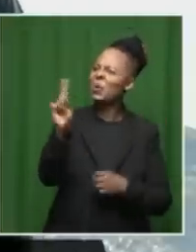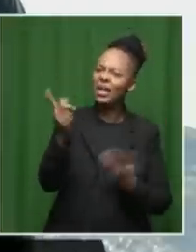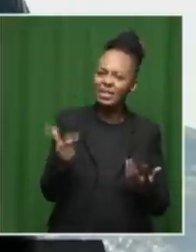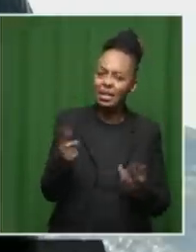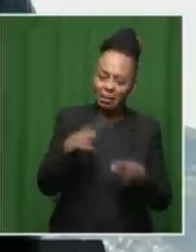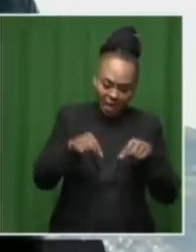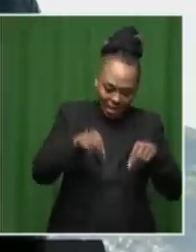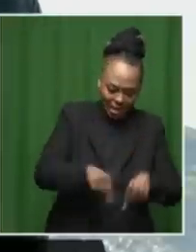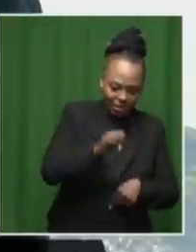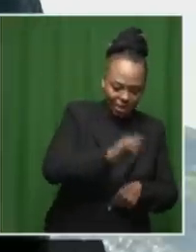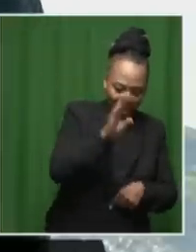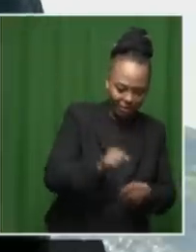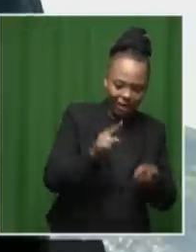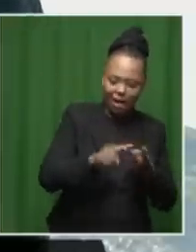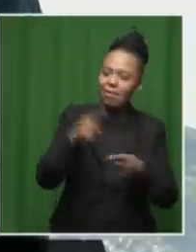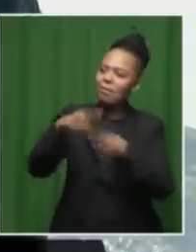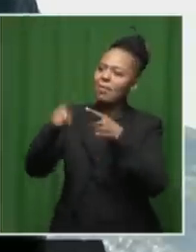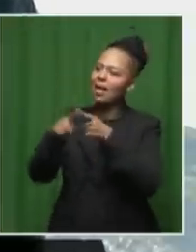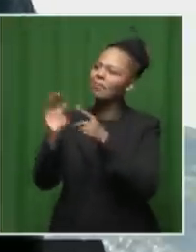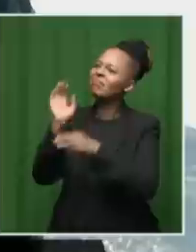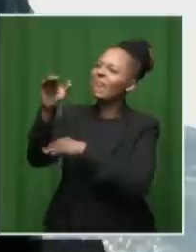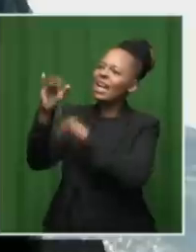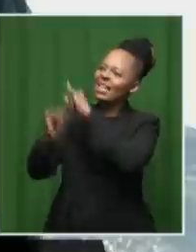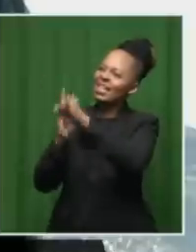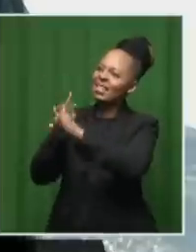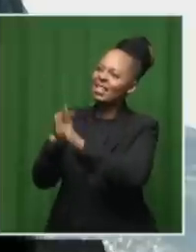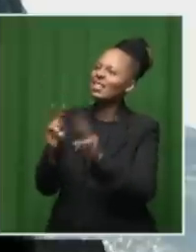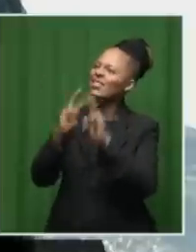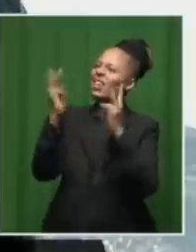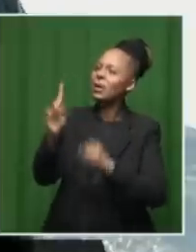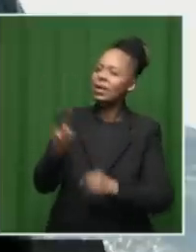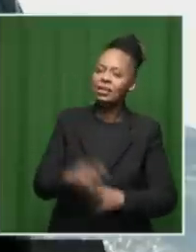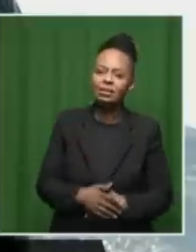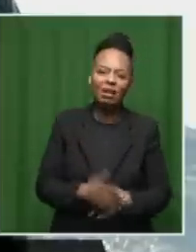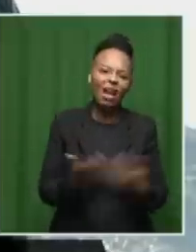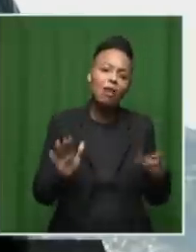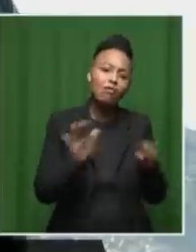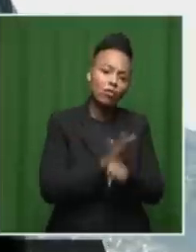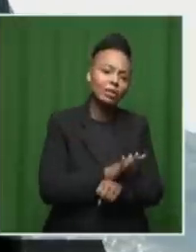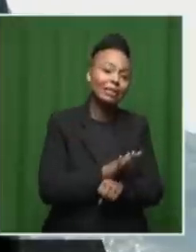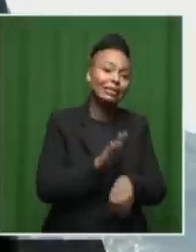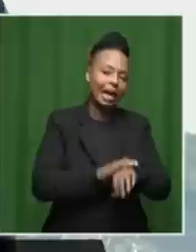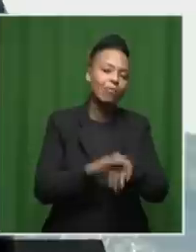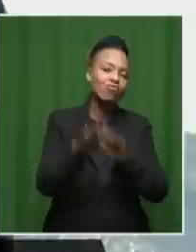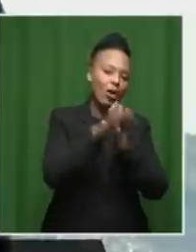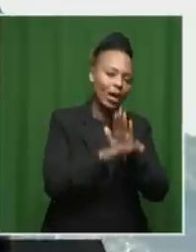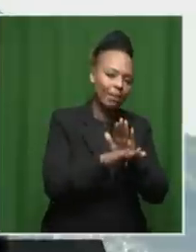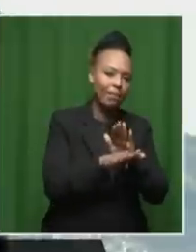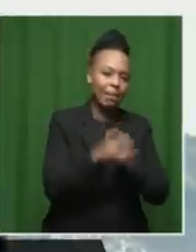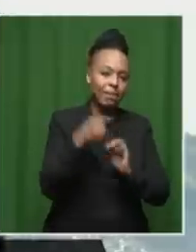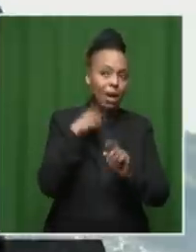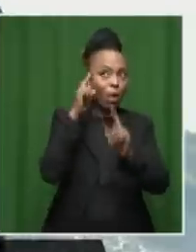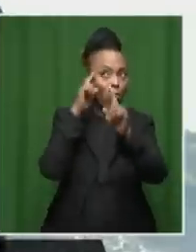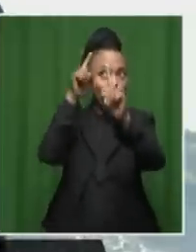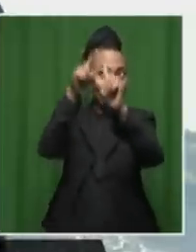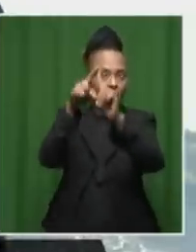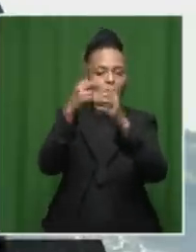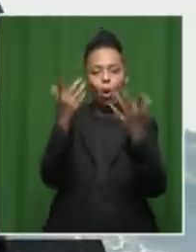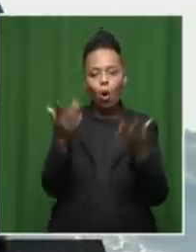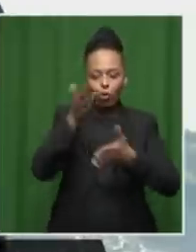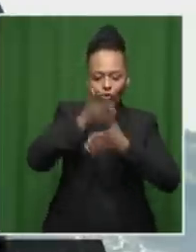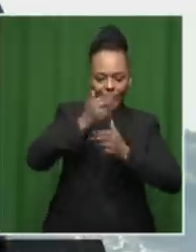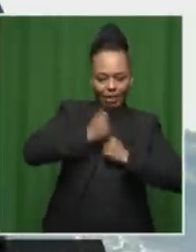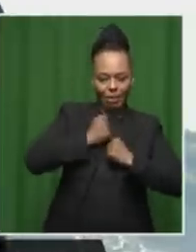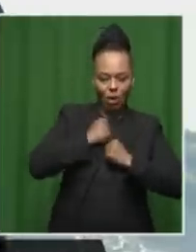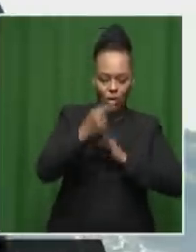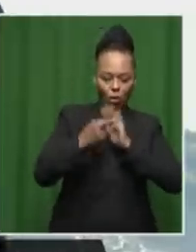playing locally and playing abroad, would you say? I think it's just a full-time program. For me, my main goal or my main job in England is to